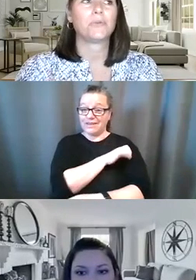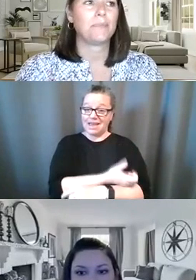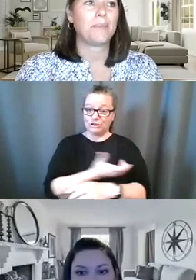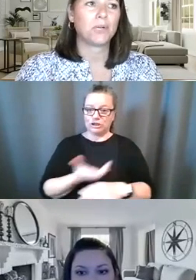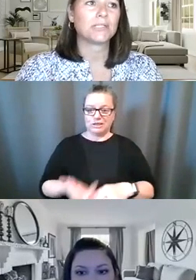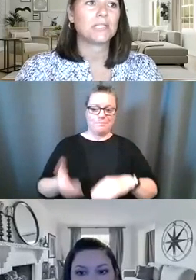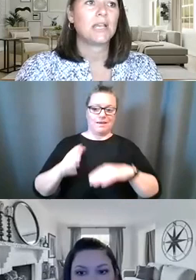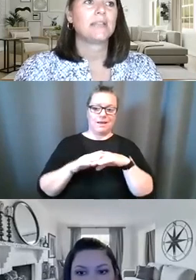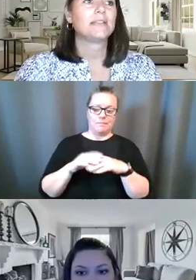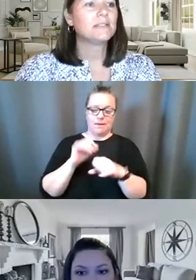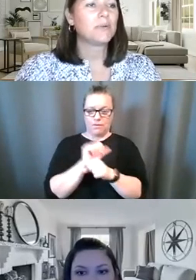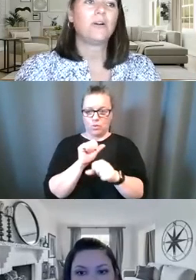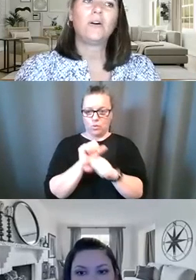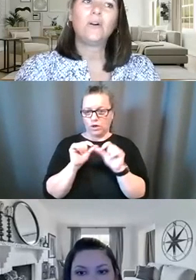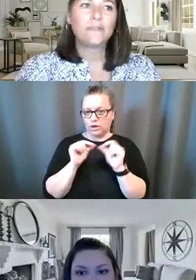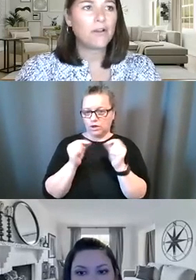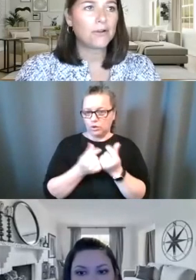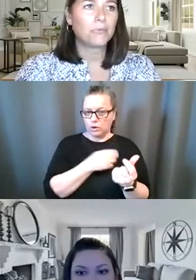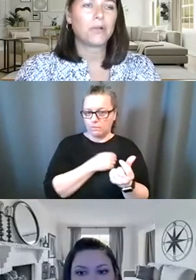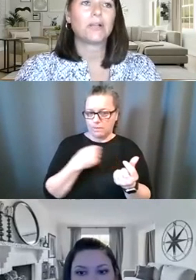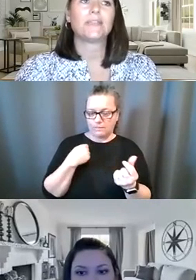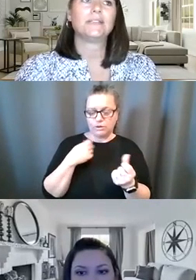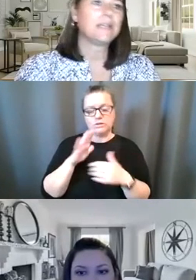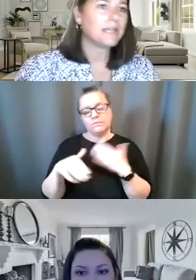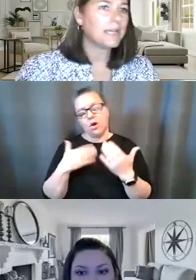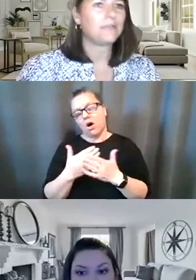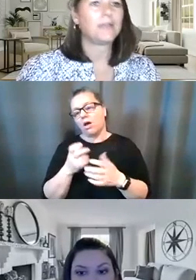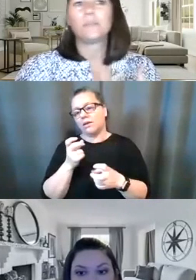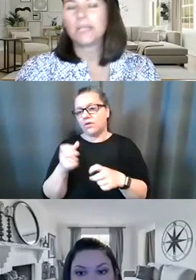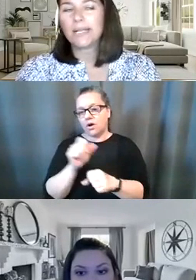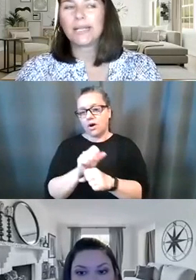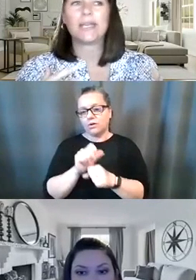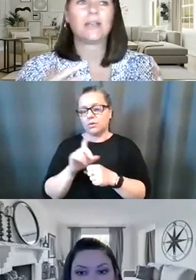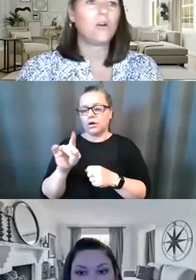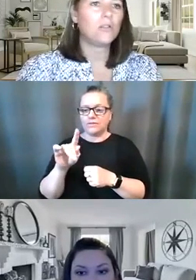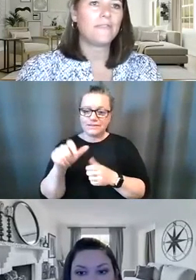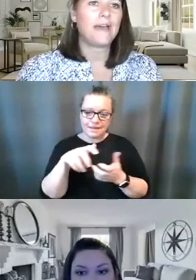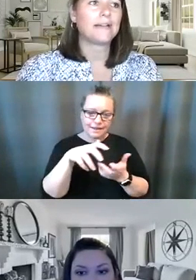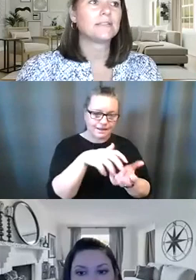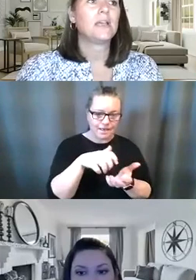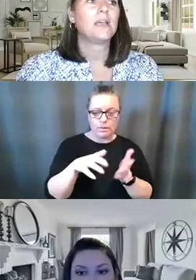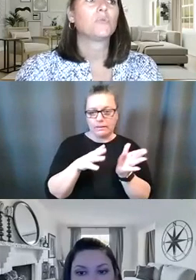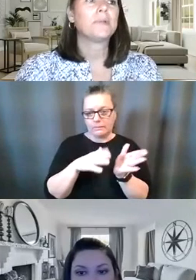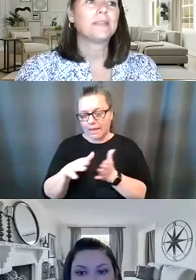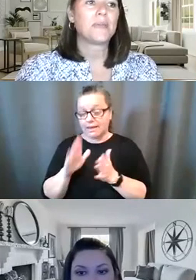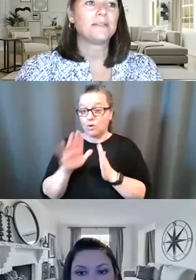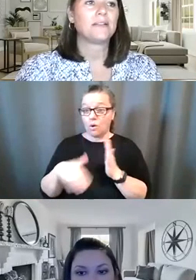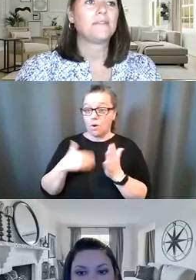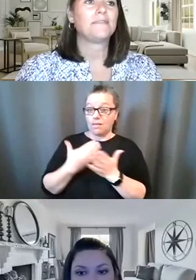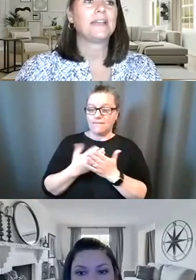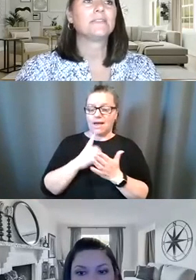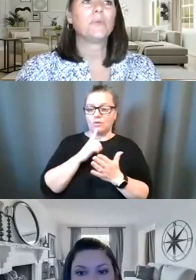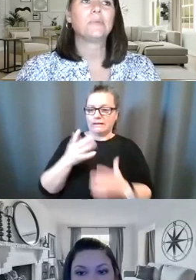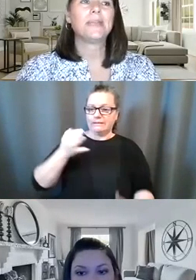work group members. This is where all of the hard work, the data gathering, the planning, all of that really pays